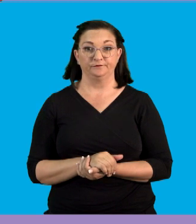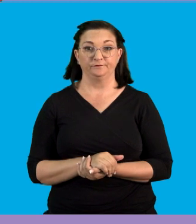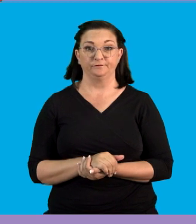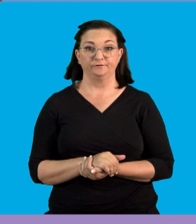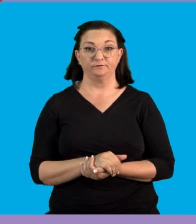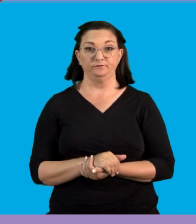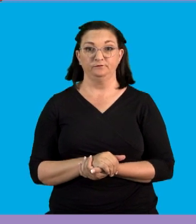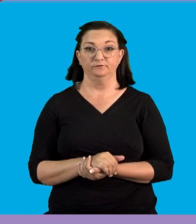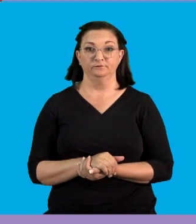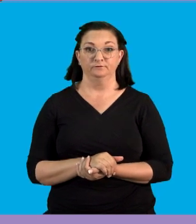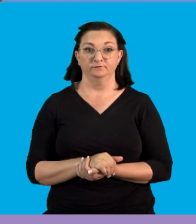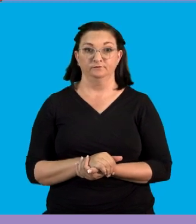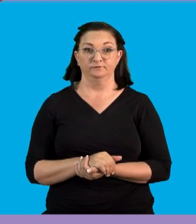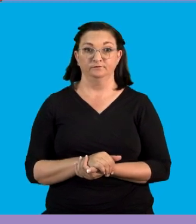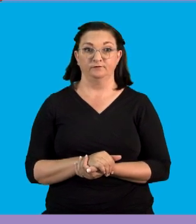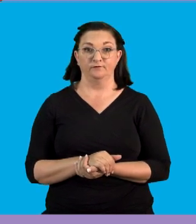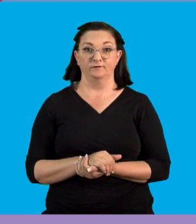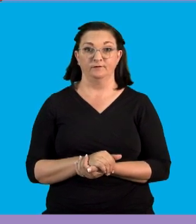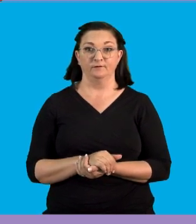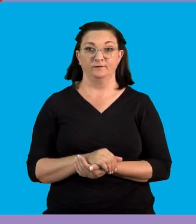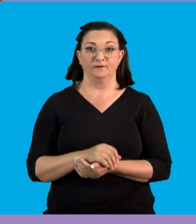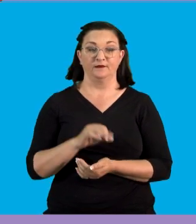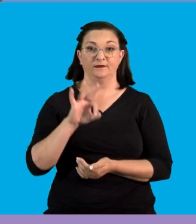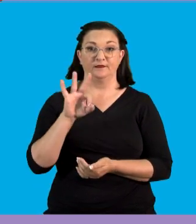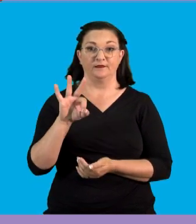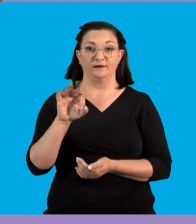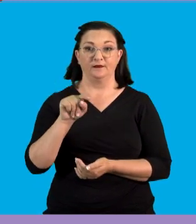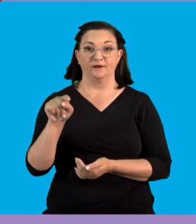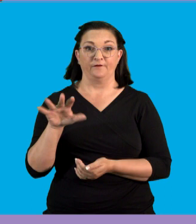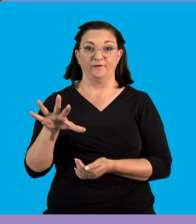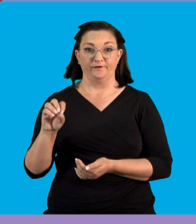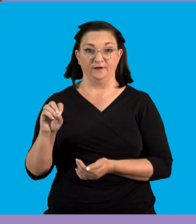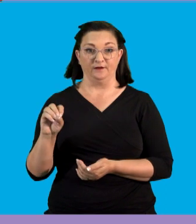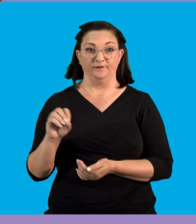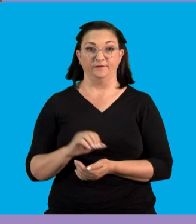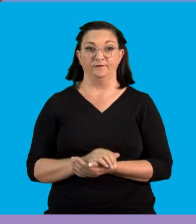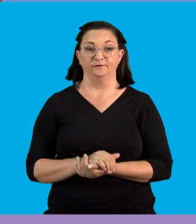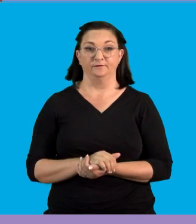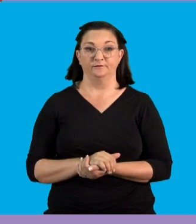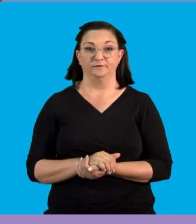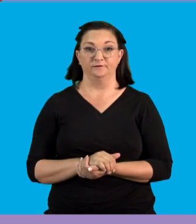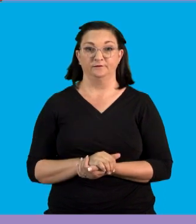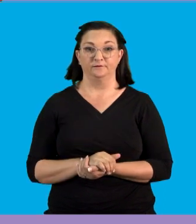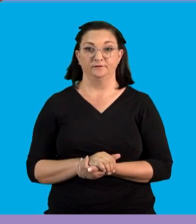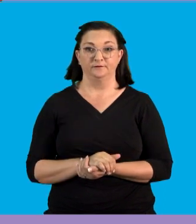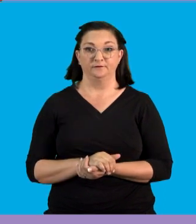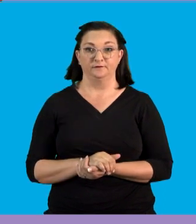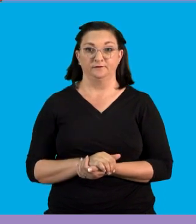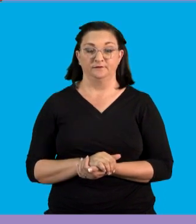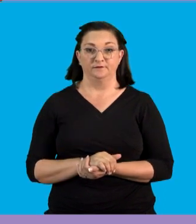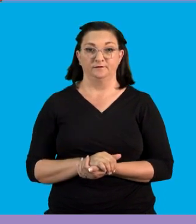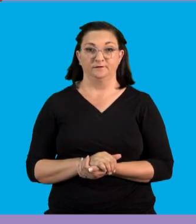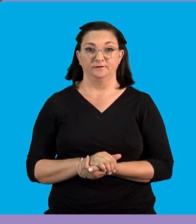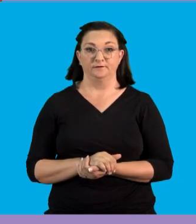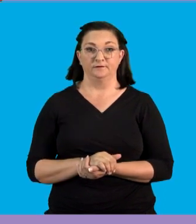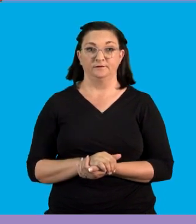how much copper do we need? We need 3/50. So what is happening here? We